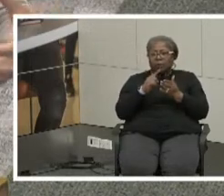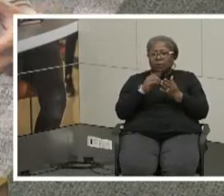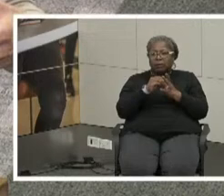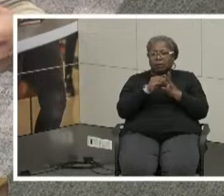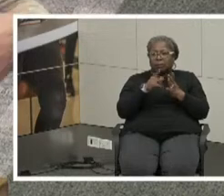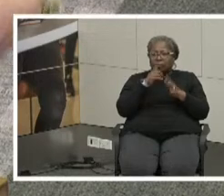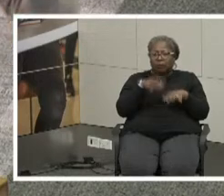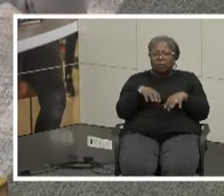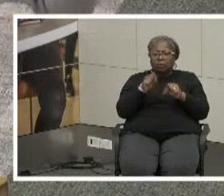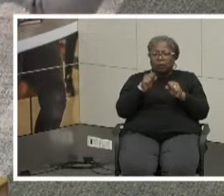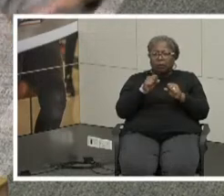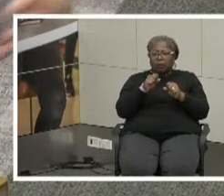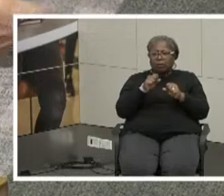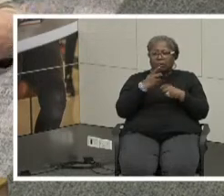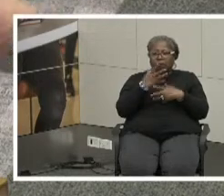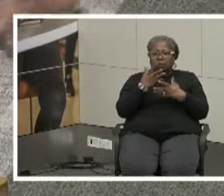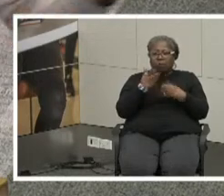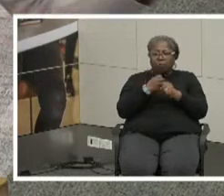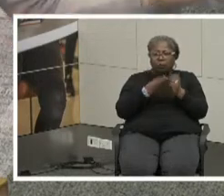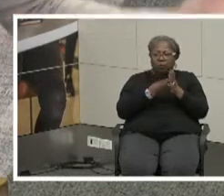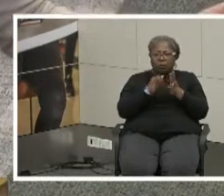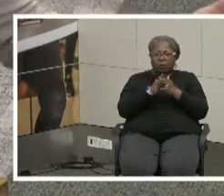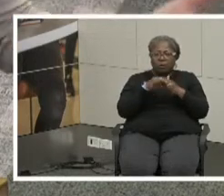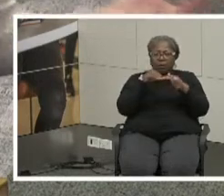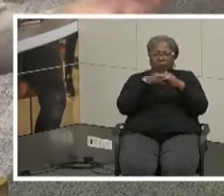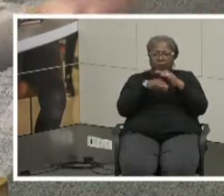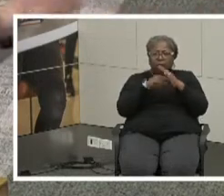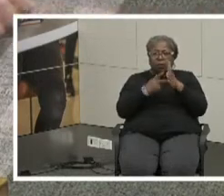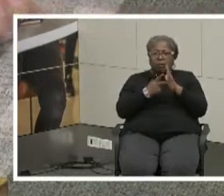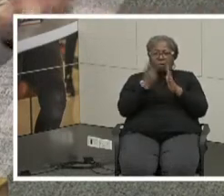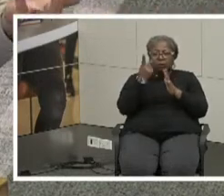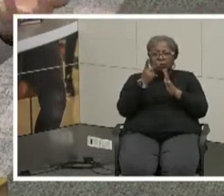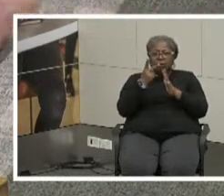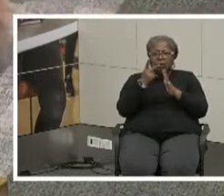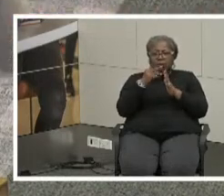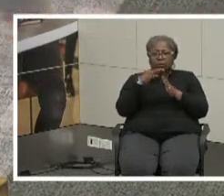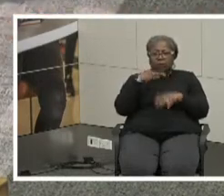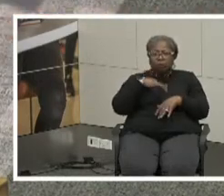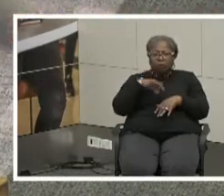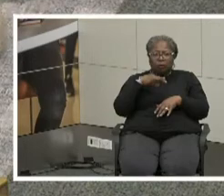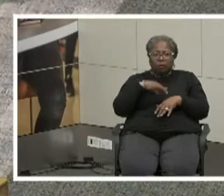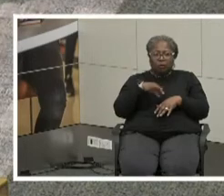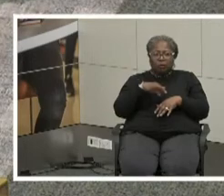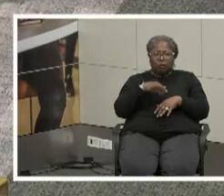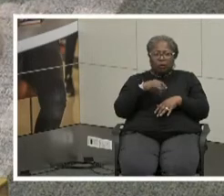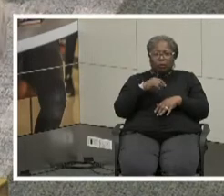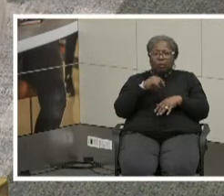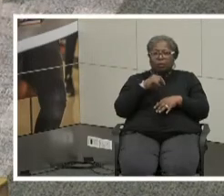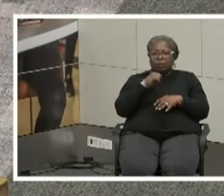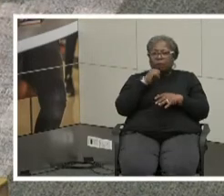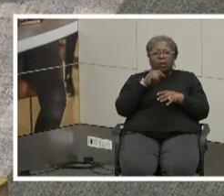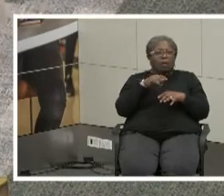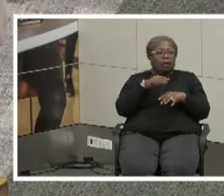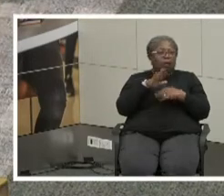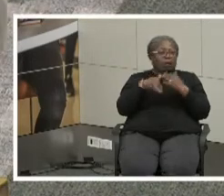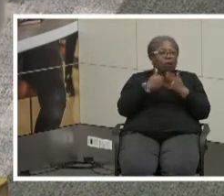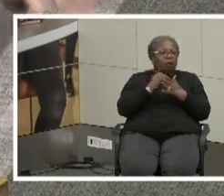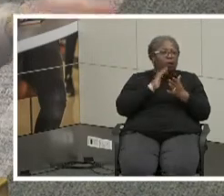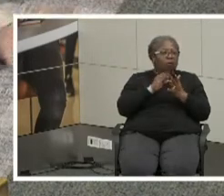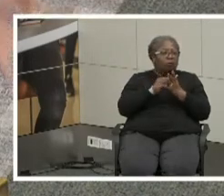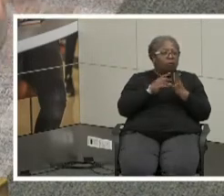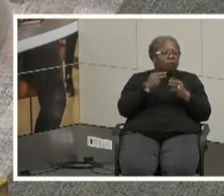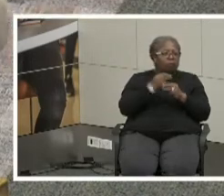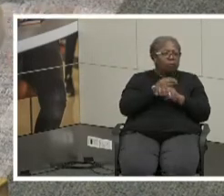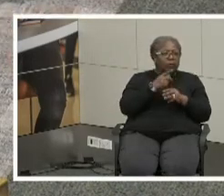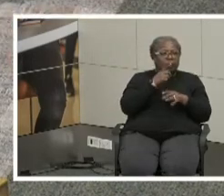who took it because we wanted to ensure they could access stool credit so it it's not hey all of our students in math or all of our